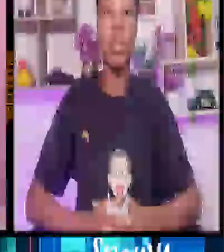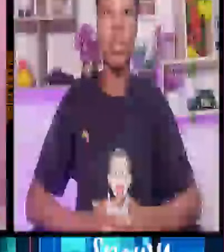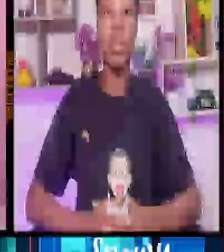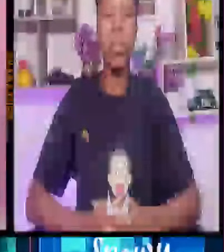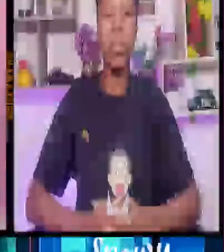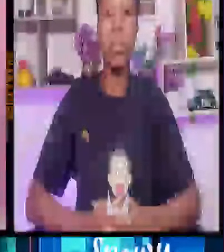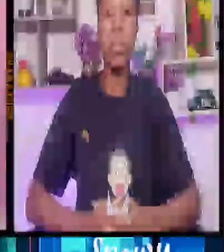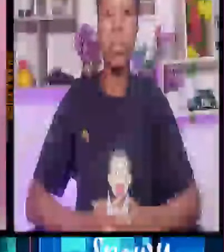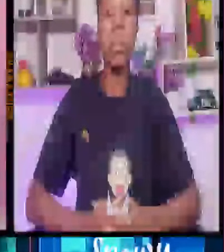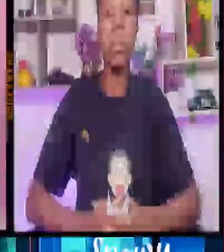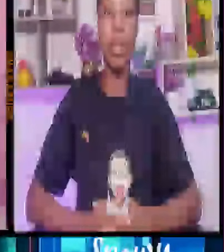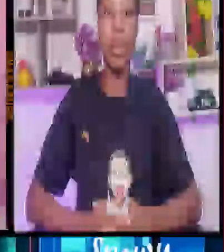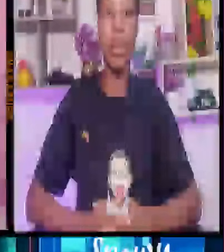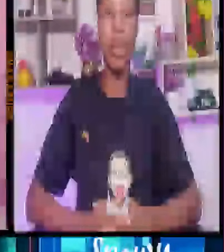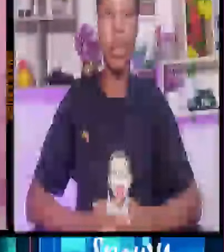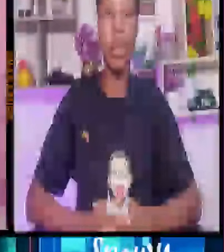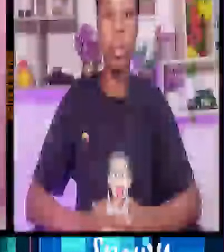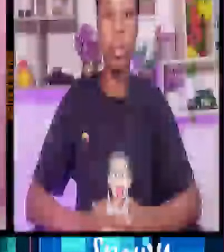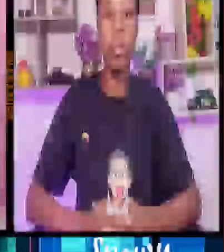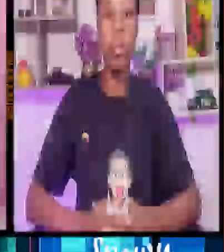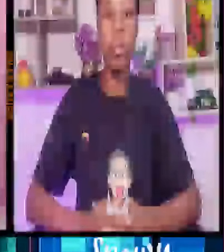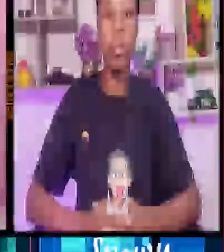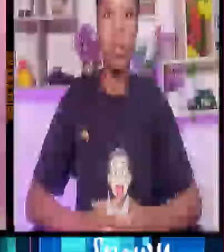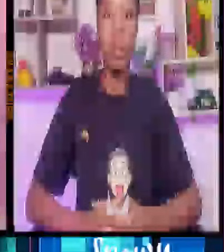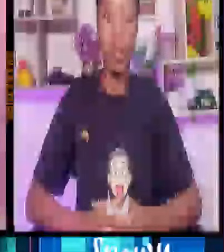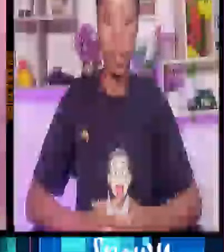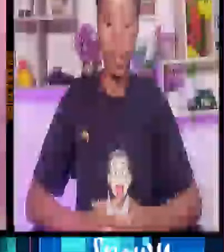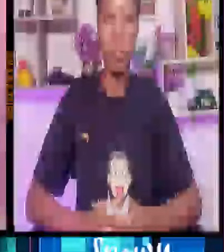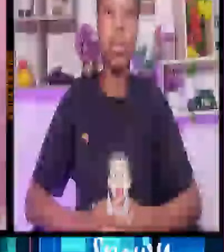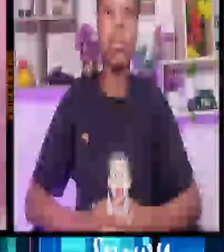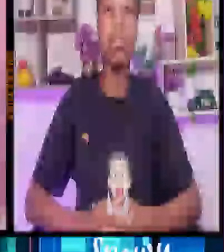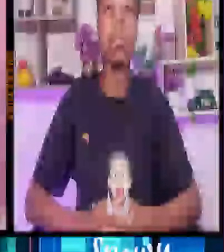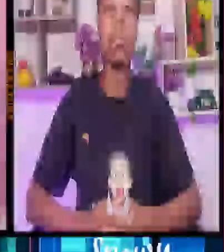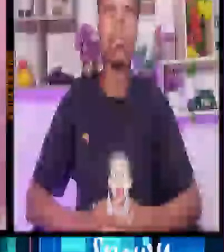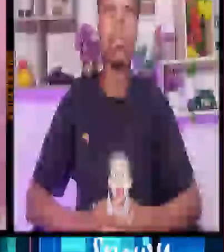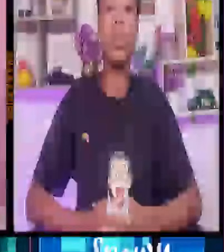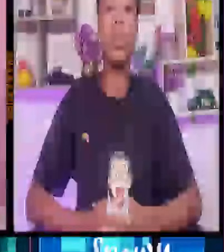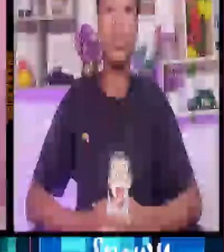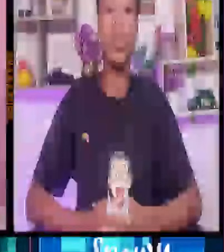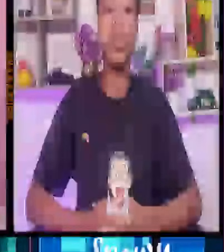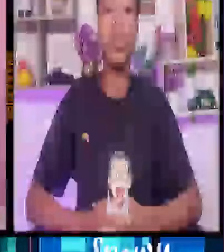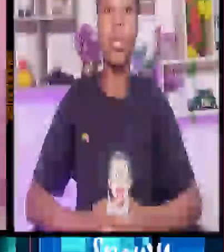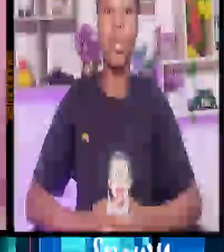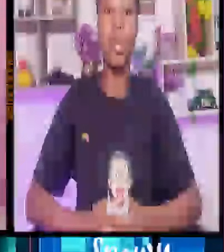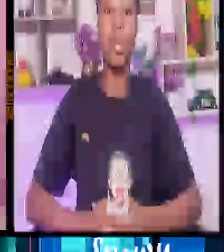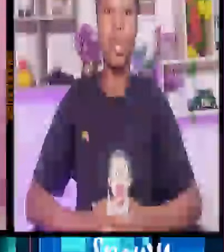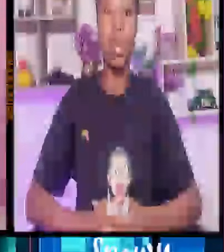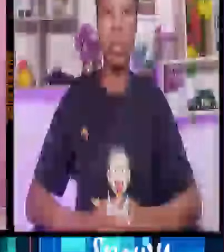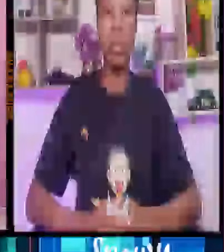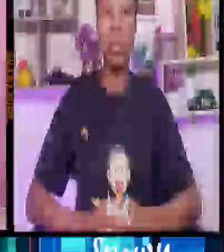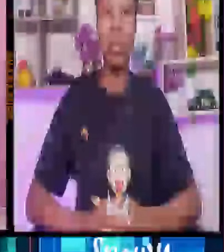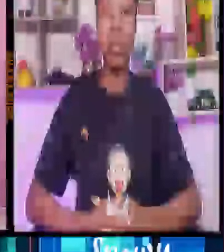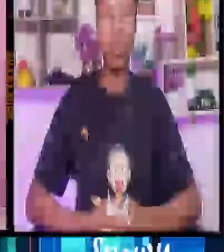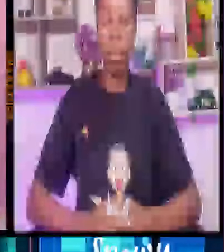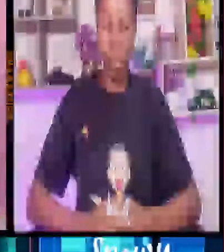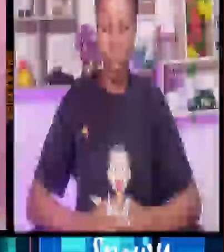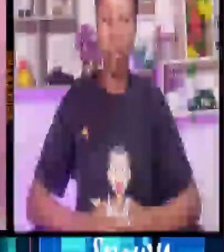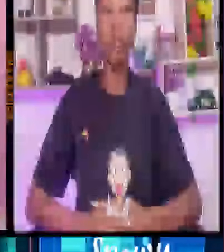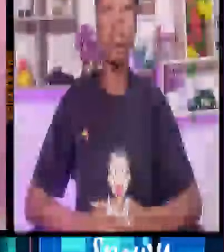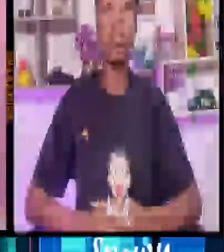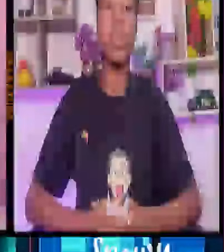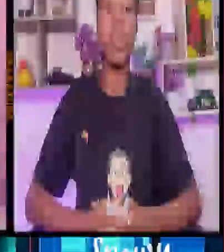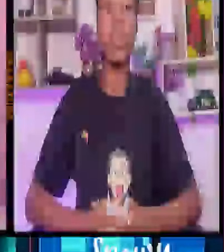was in the days of dark, had to campaign more or less against a military regime which was just on the verge